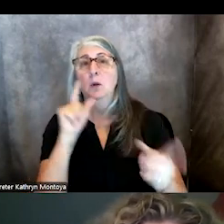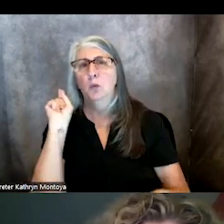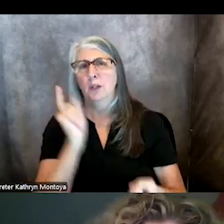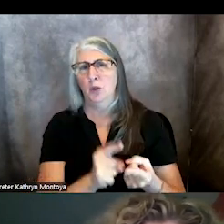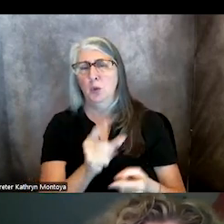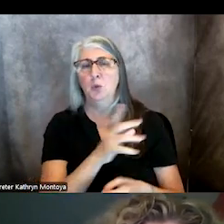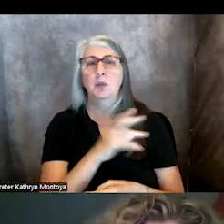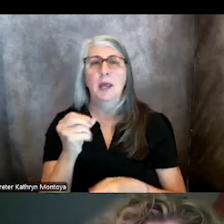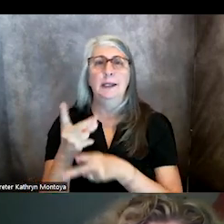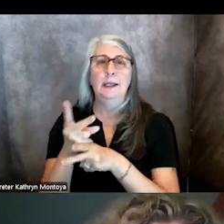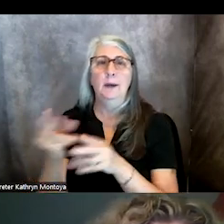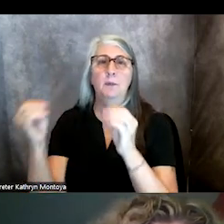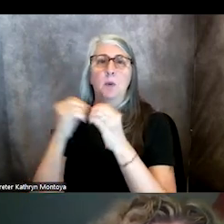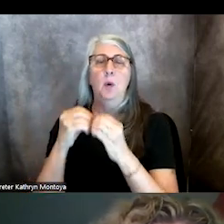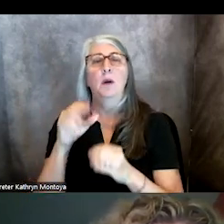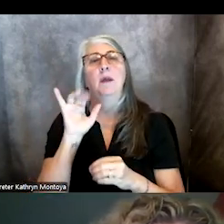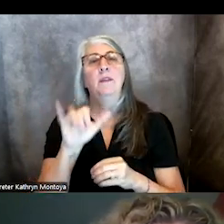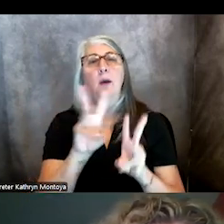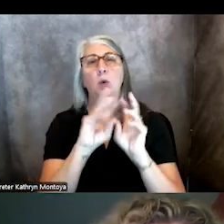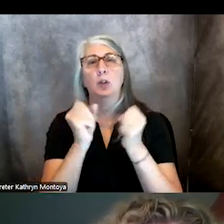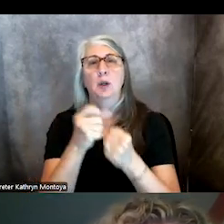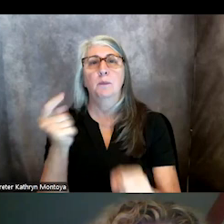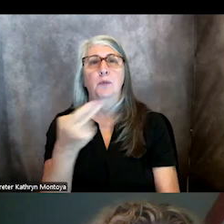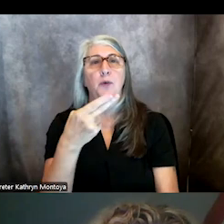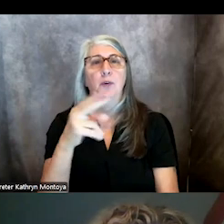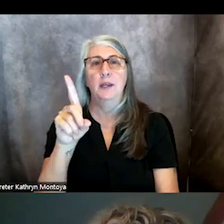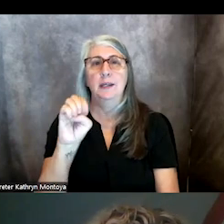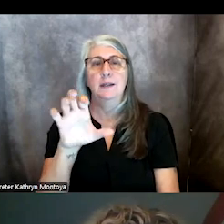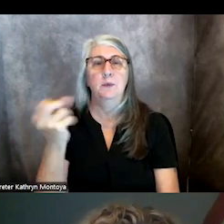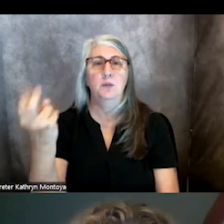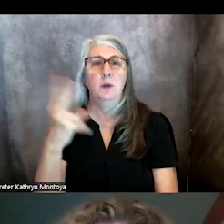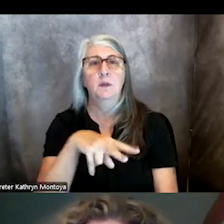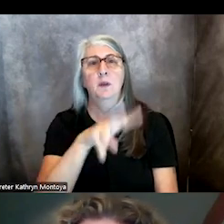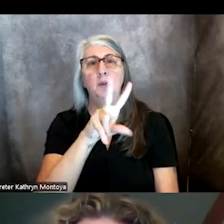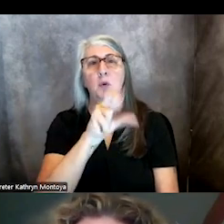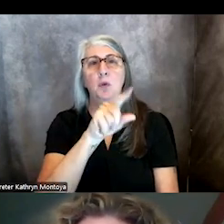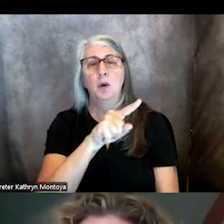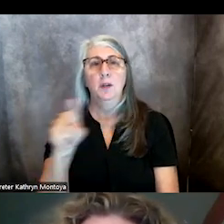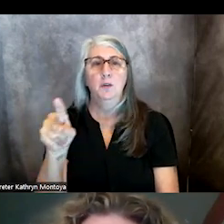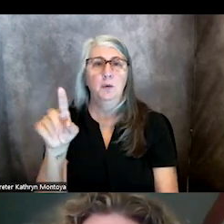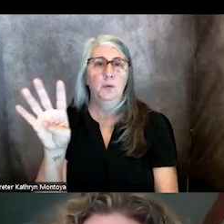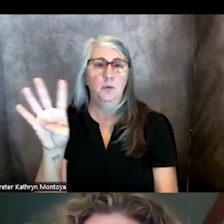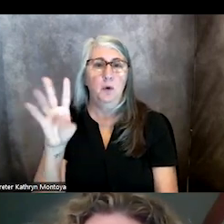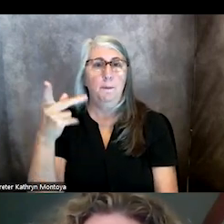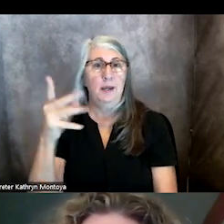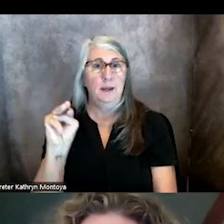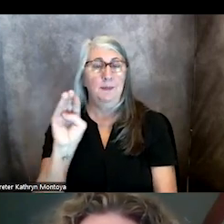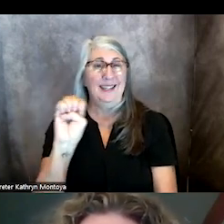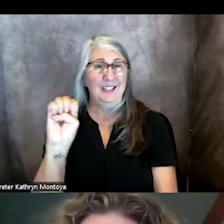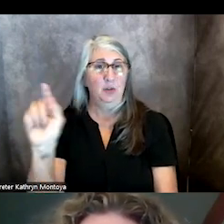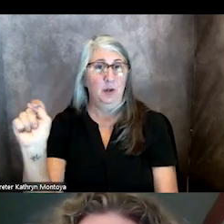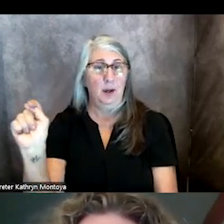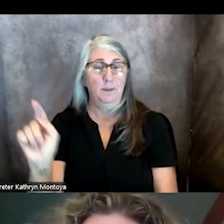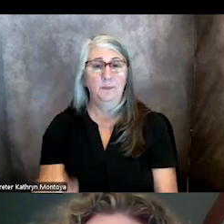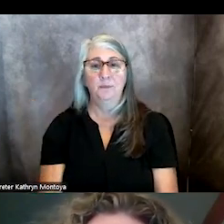on Thursday, December 12th, from 2:30 to 4 p.m. Eastern Standard Time. And this workshop series aims to